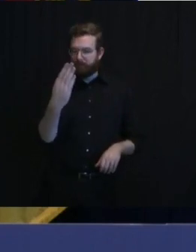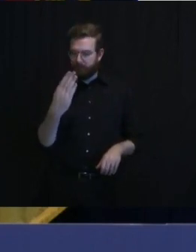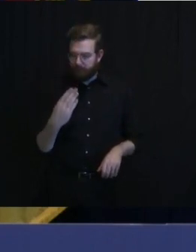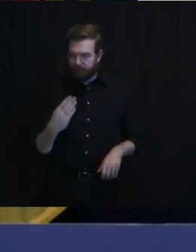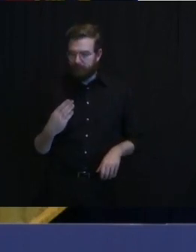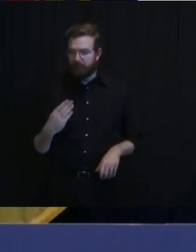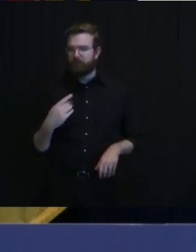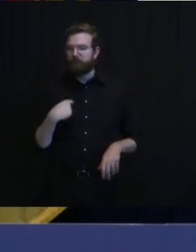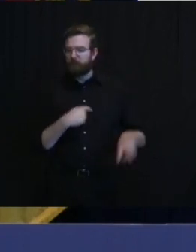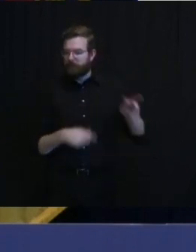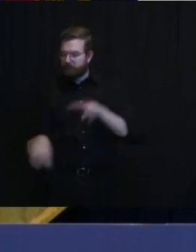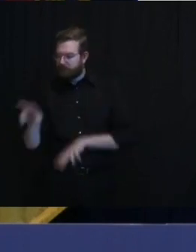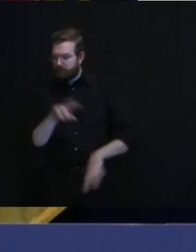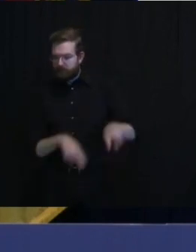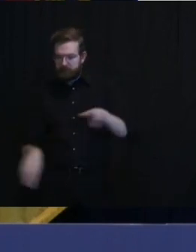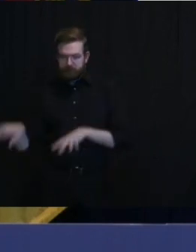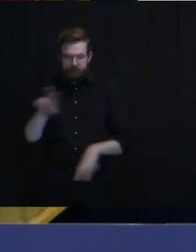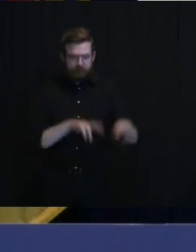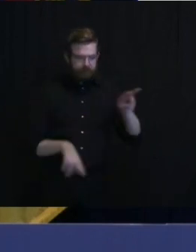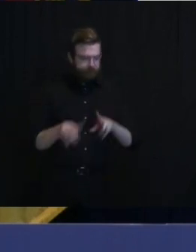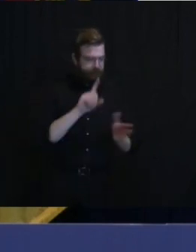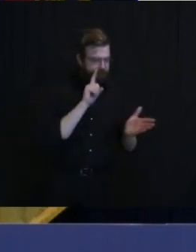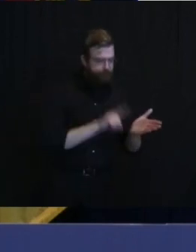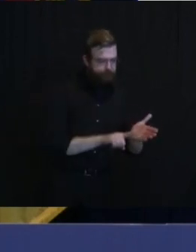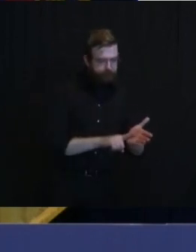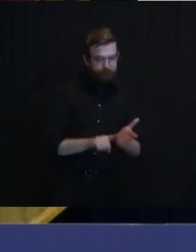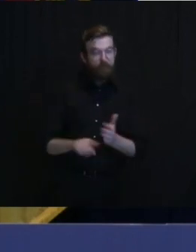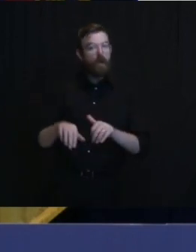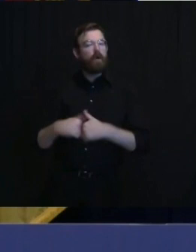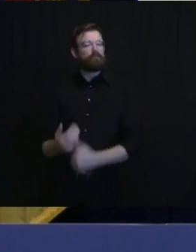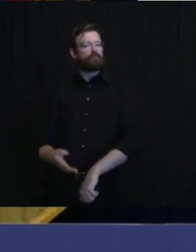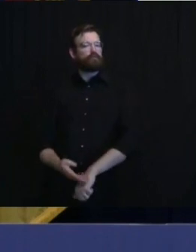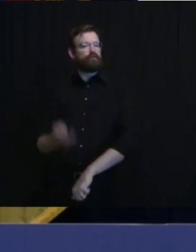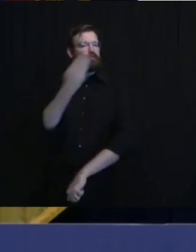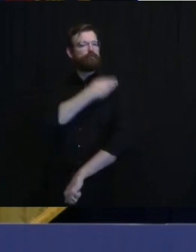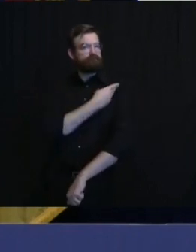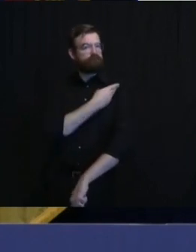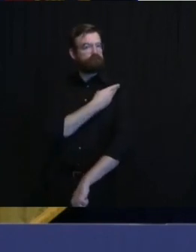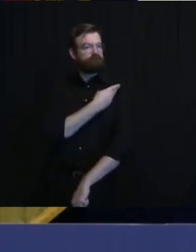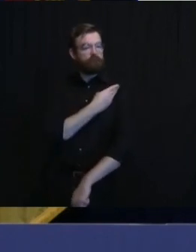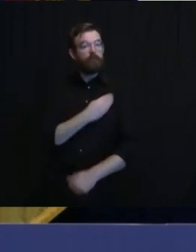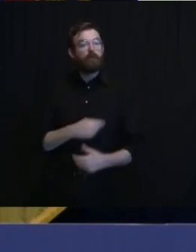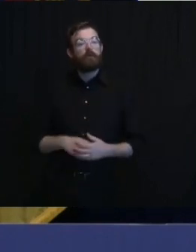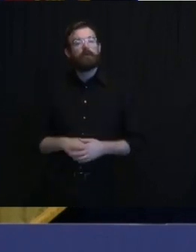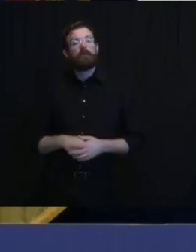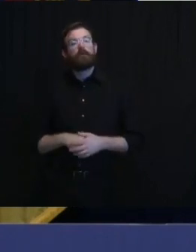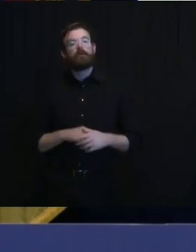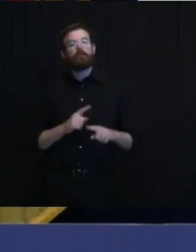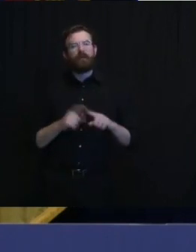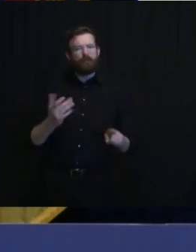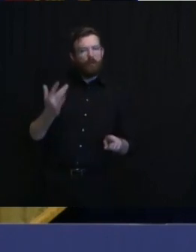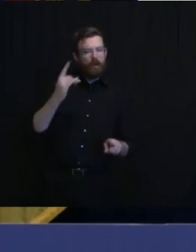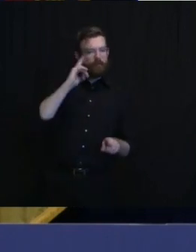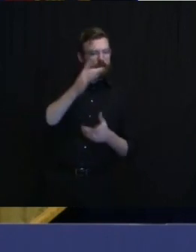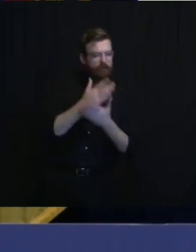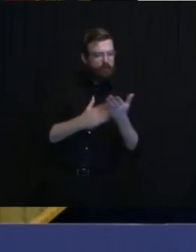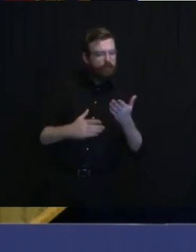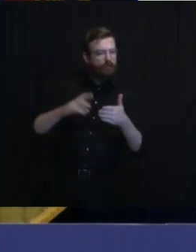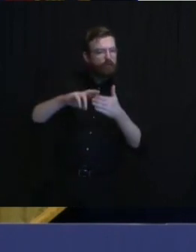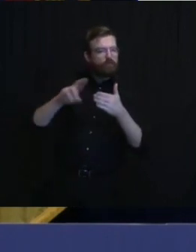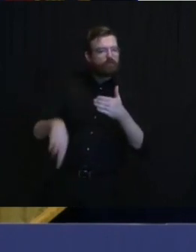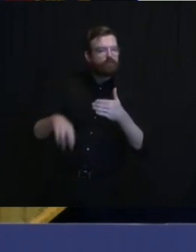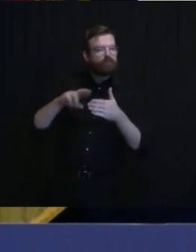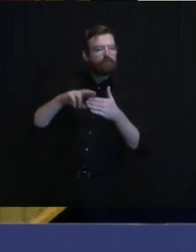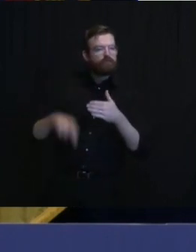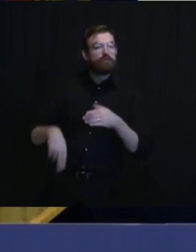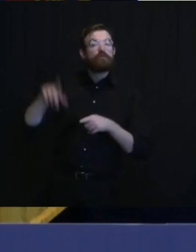of investigations from the Postal Service on issues that we flagged during the lead up to the election, and they owe us those answers as to how